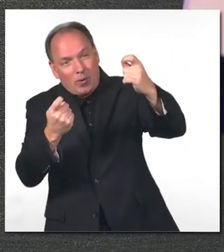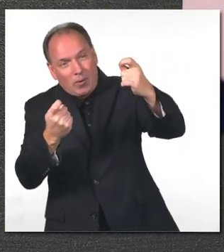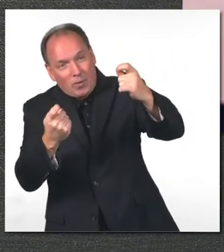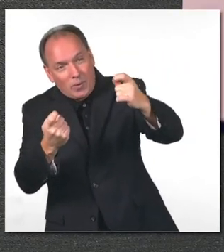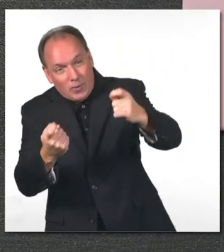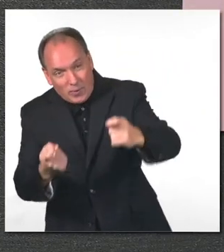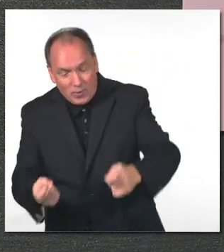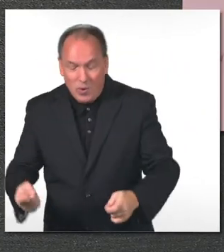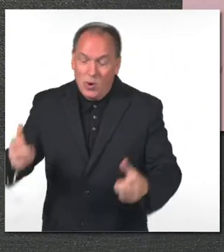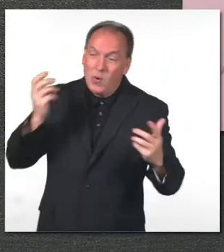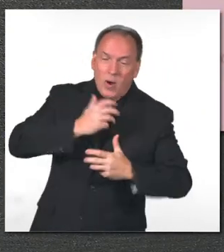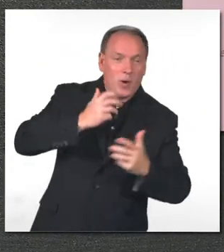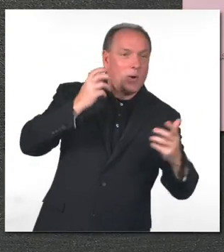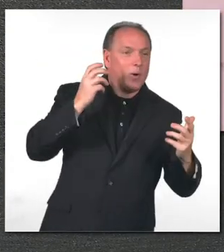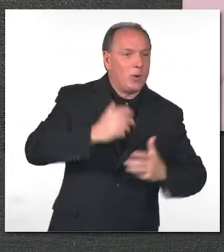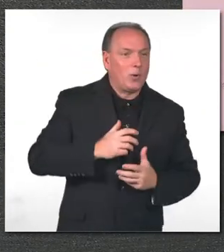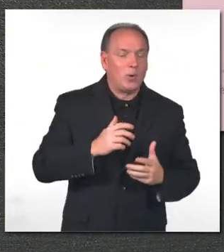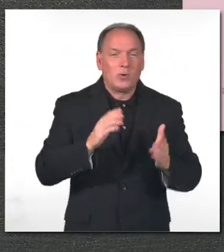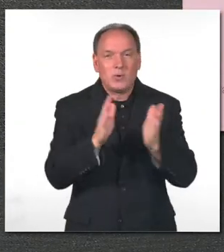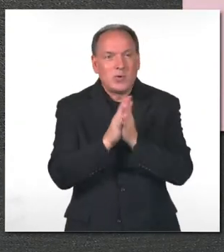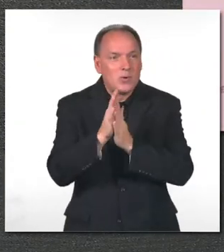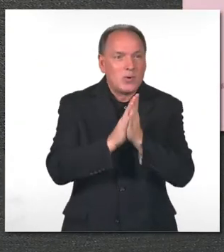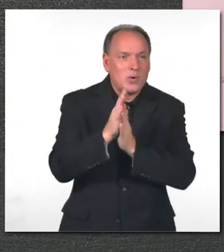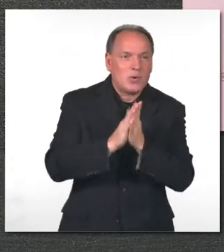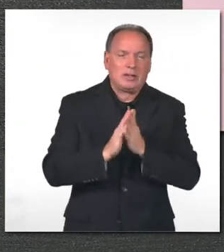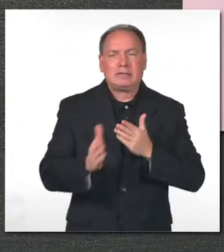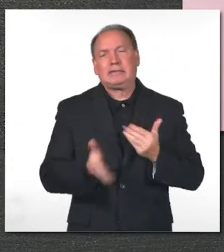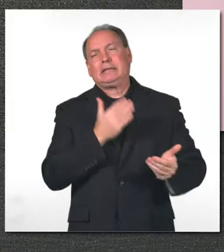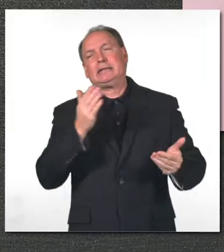Zowie! Easy as carrot cake.